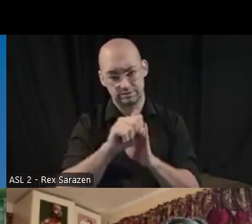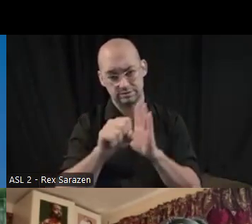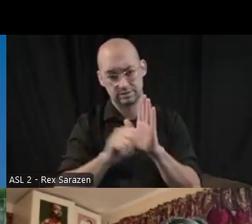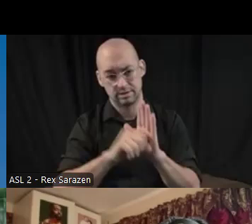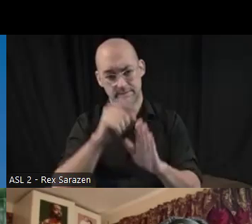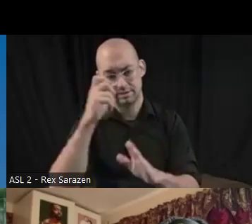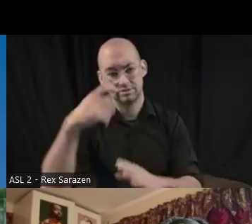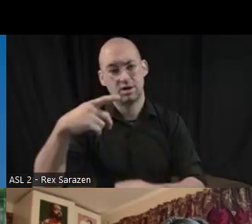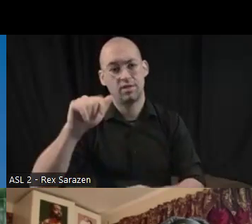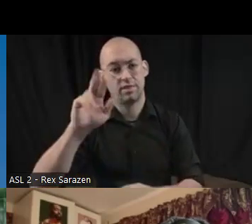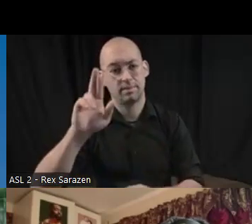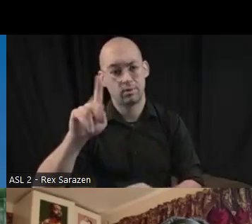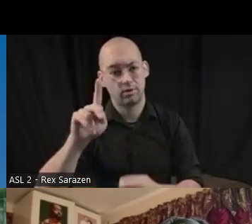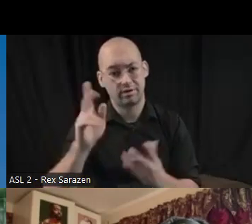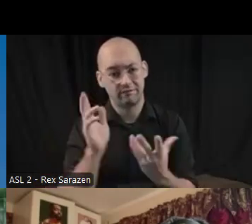Fire. So